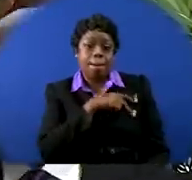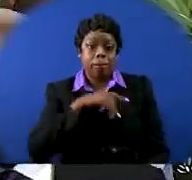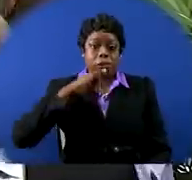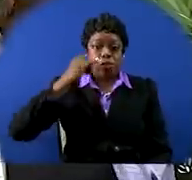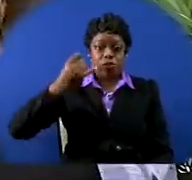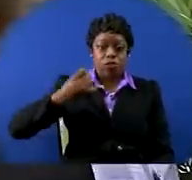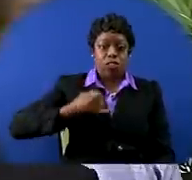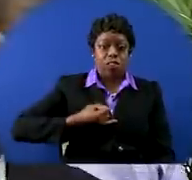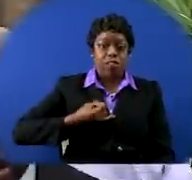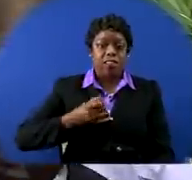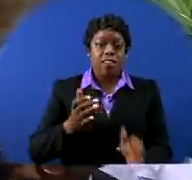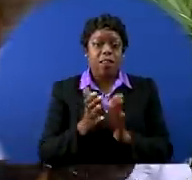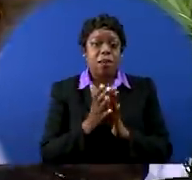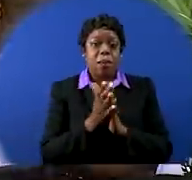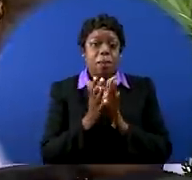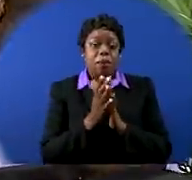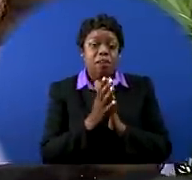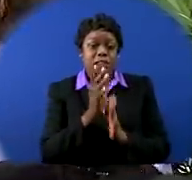invitation. Praise the Lord.